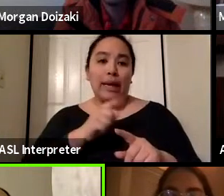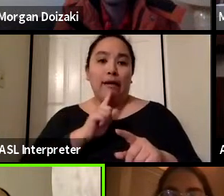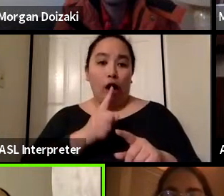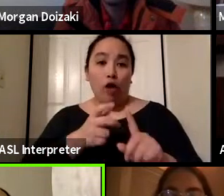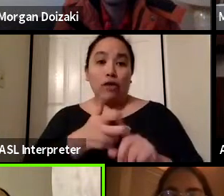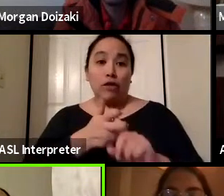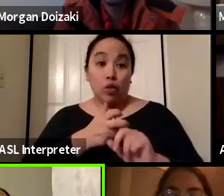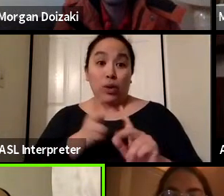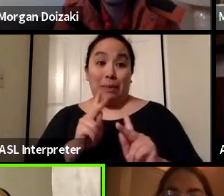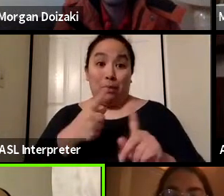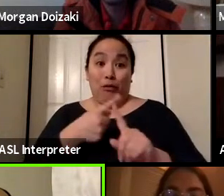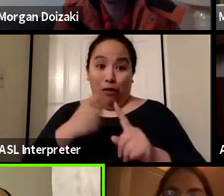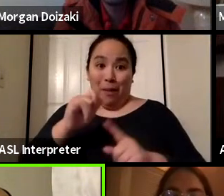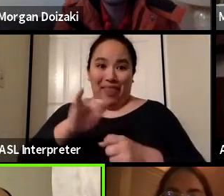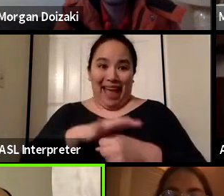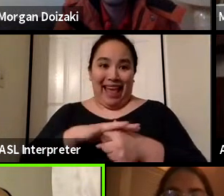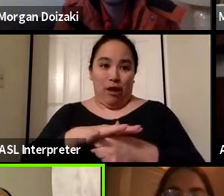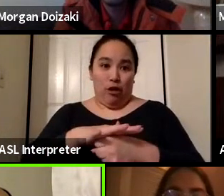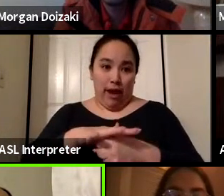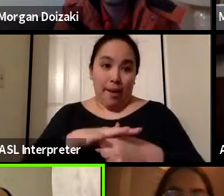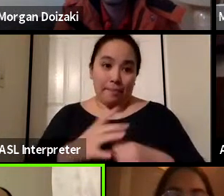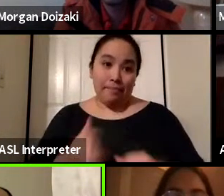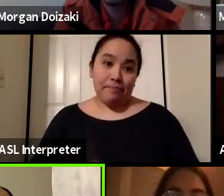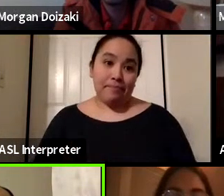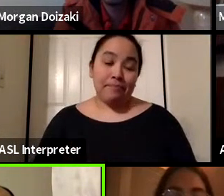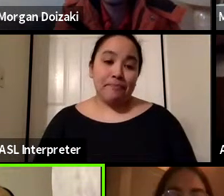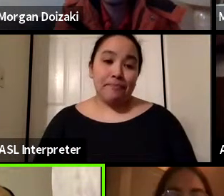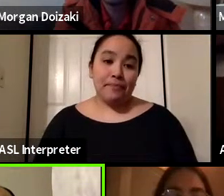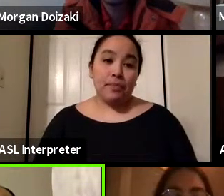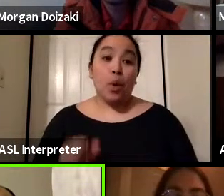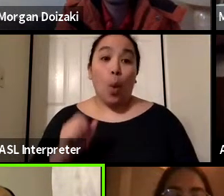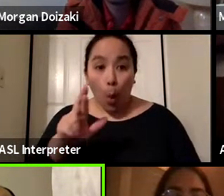the project area or go to school in the project area.